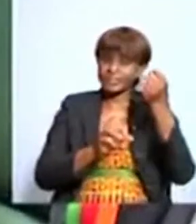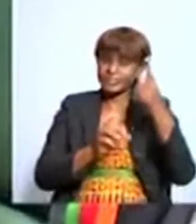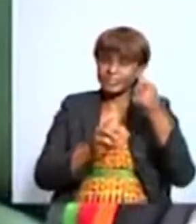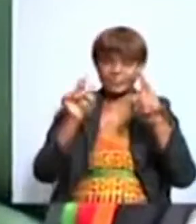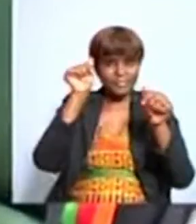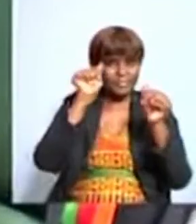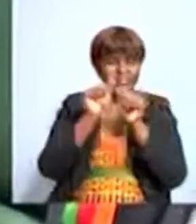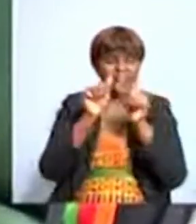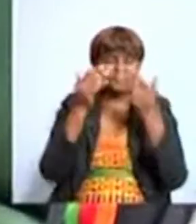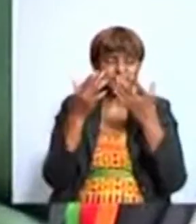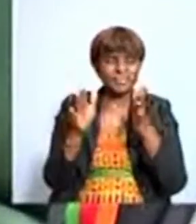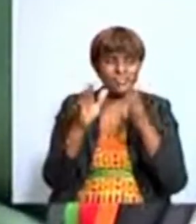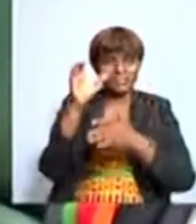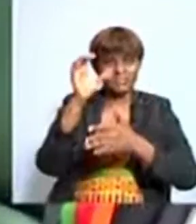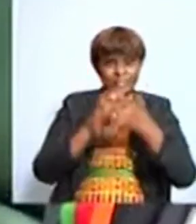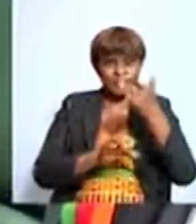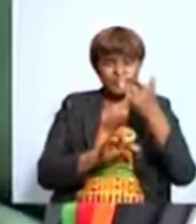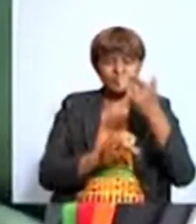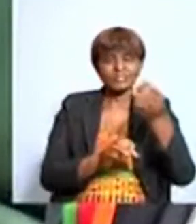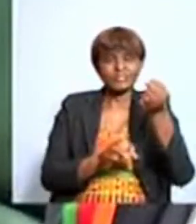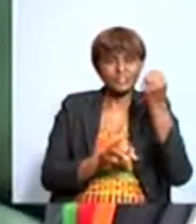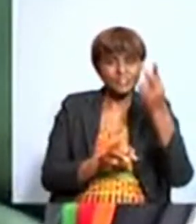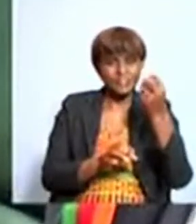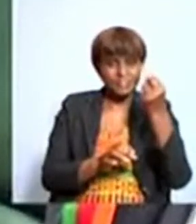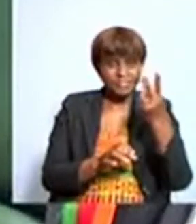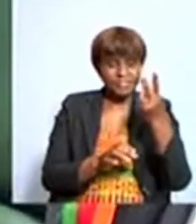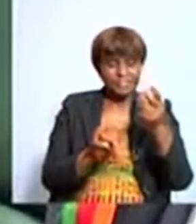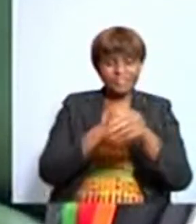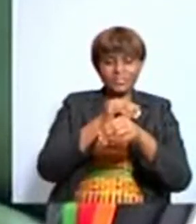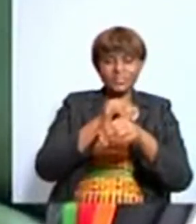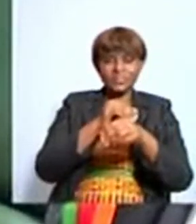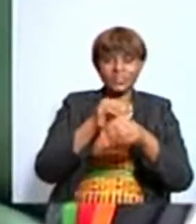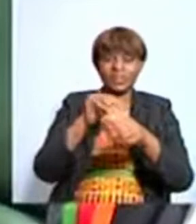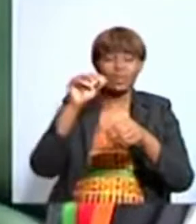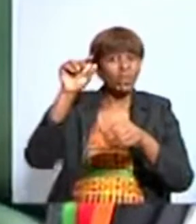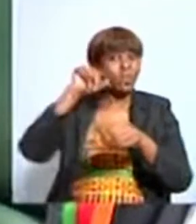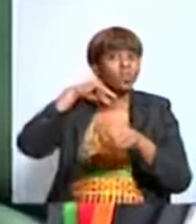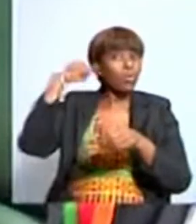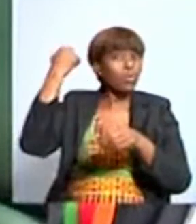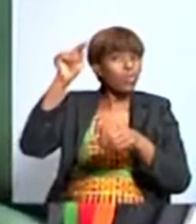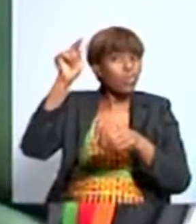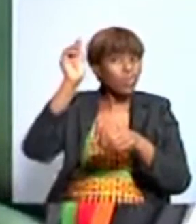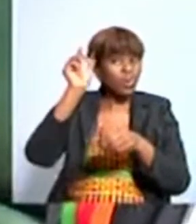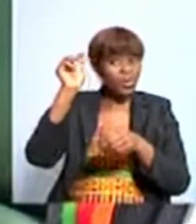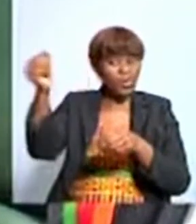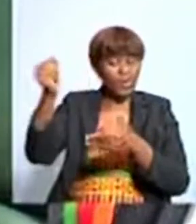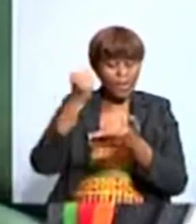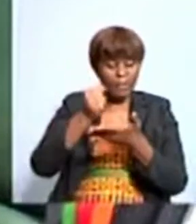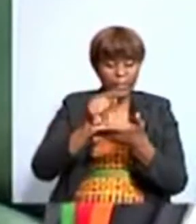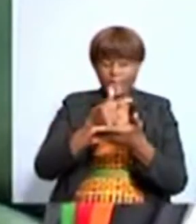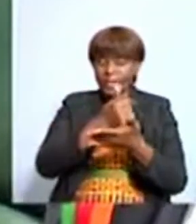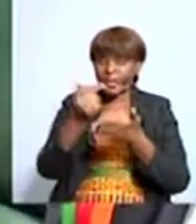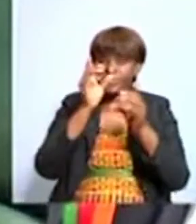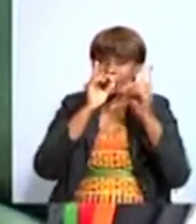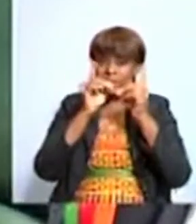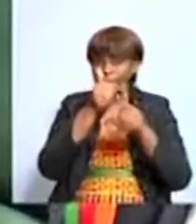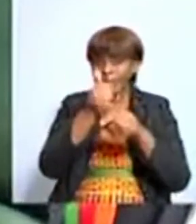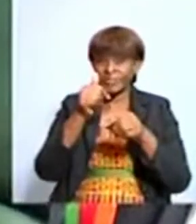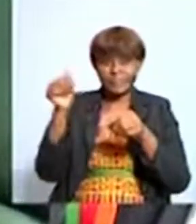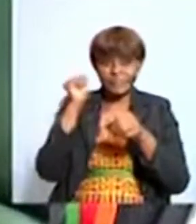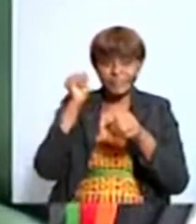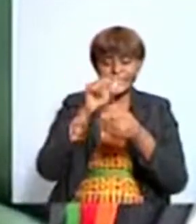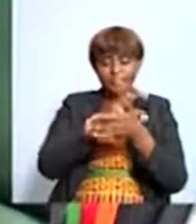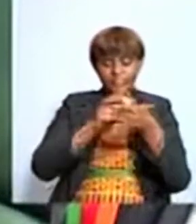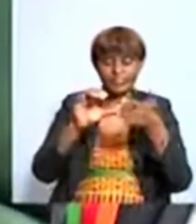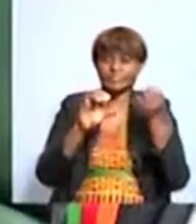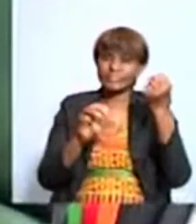agreed to. Clause 12, oath on appointment. Any debate, any objection? Clause 12